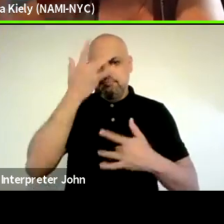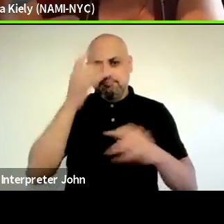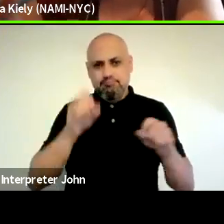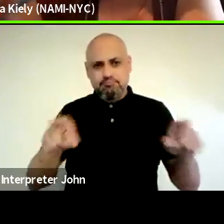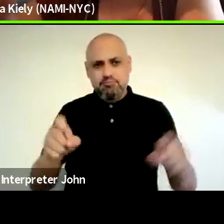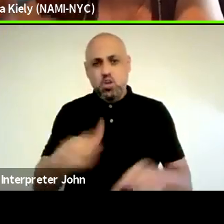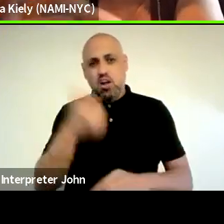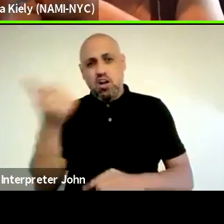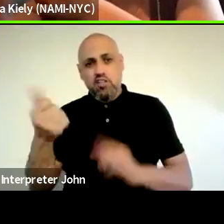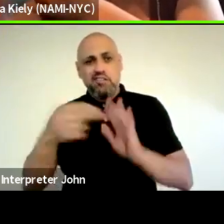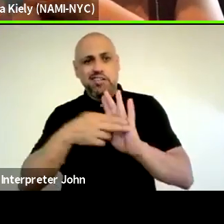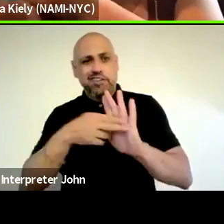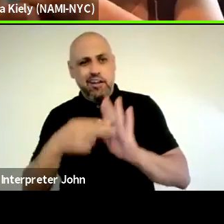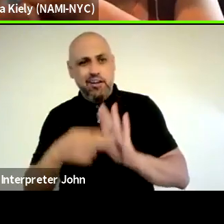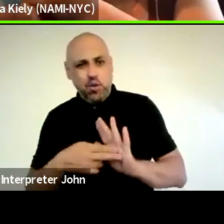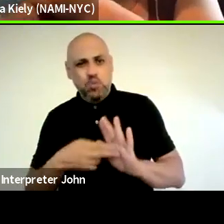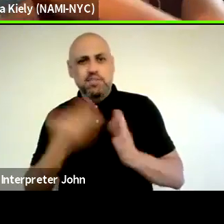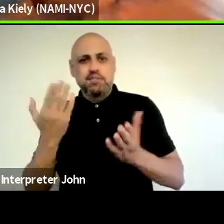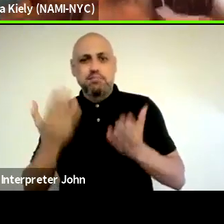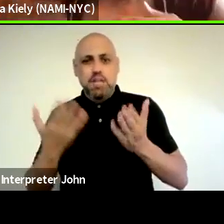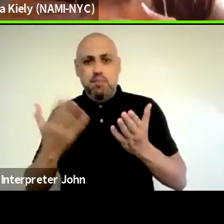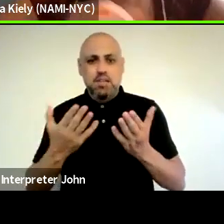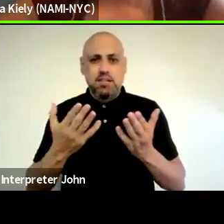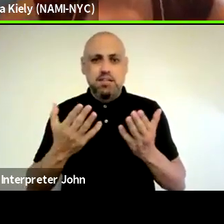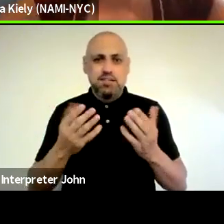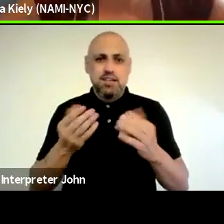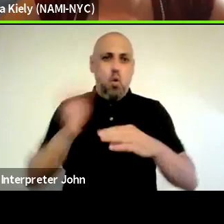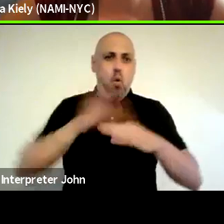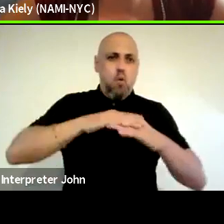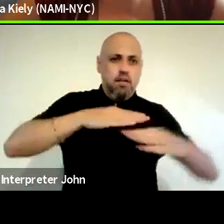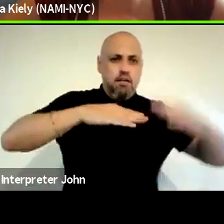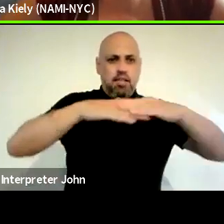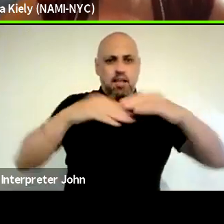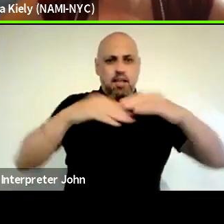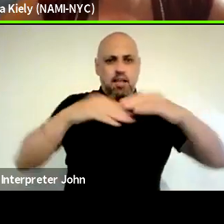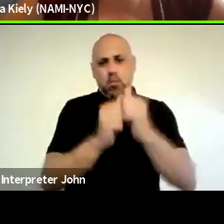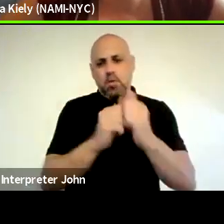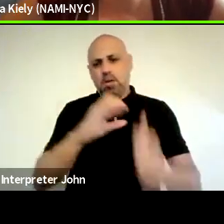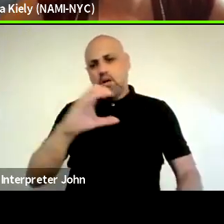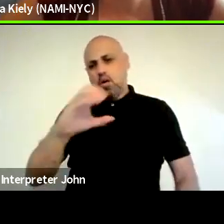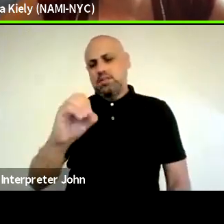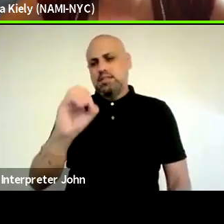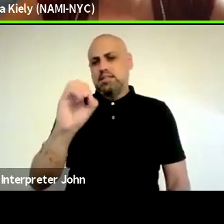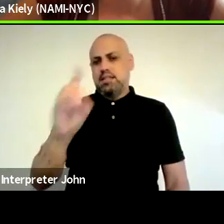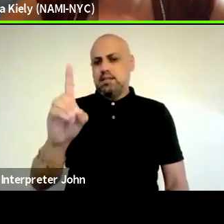or diagnoses that may overlap with OCD.